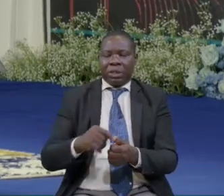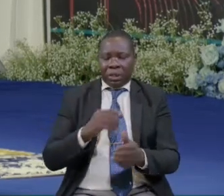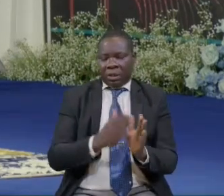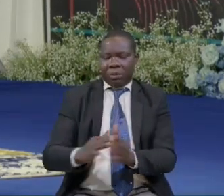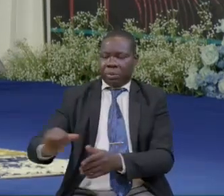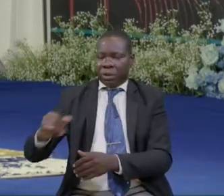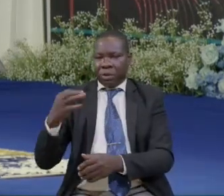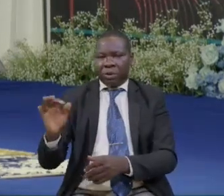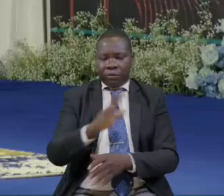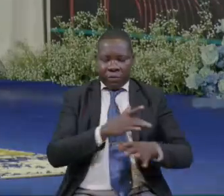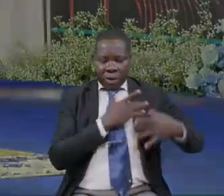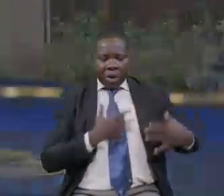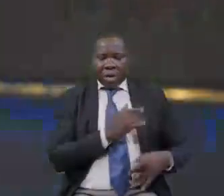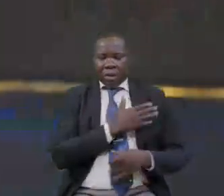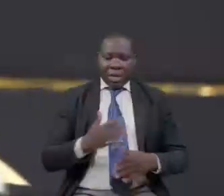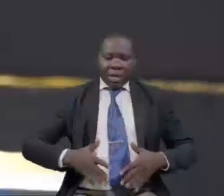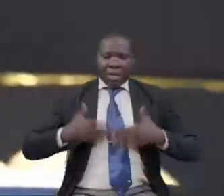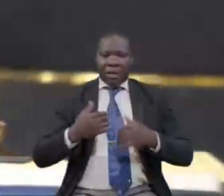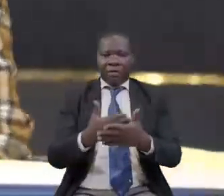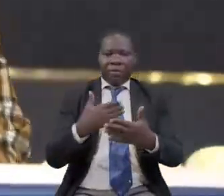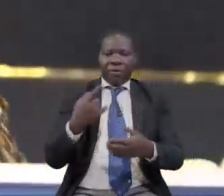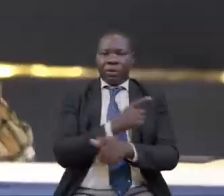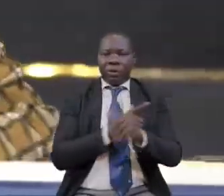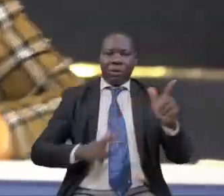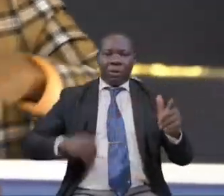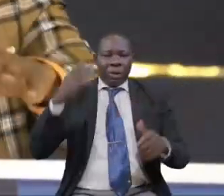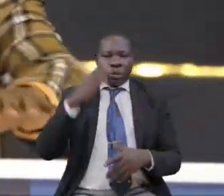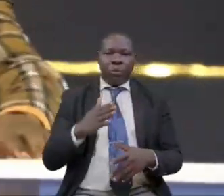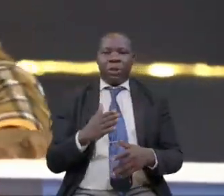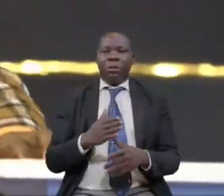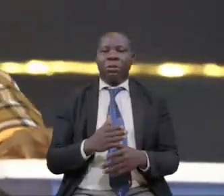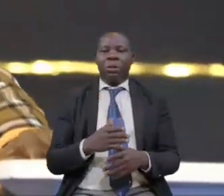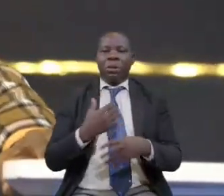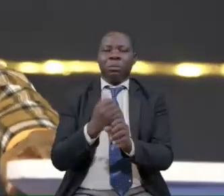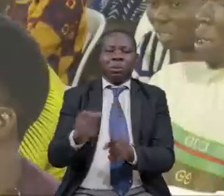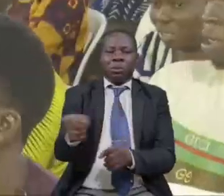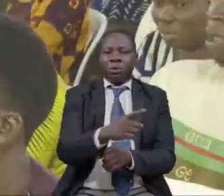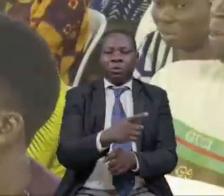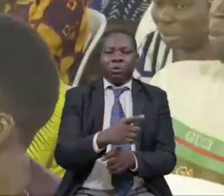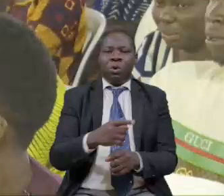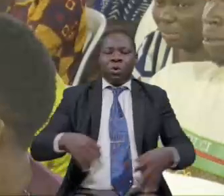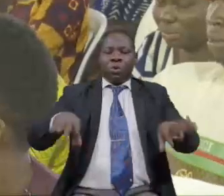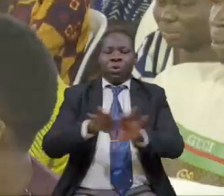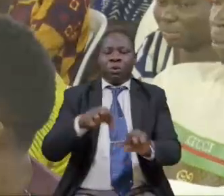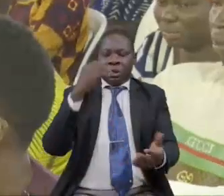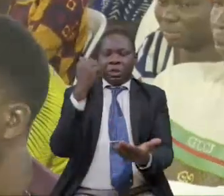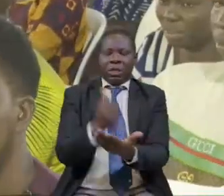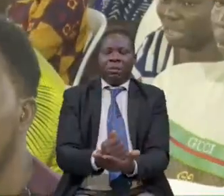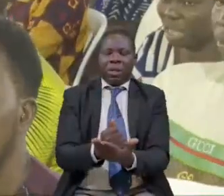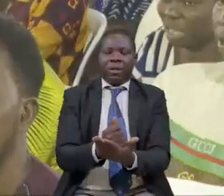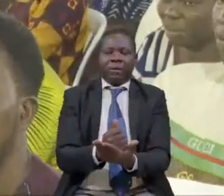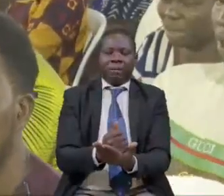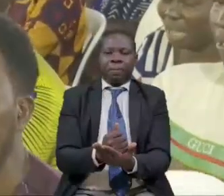life before the Lord will make you worthy. Amen.